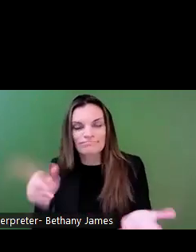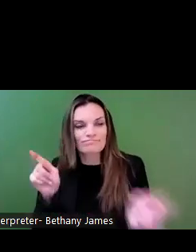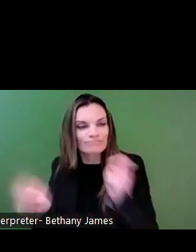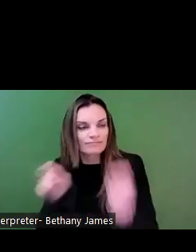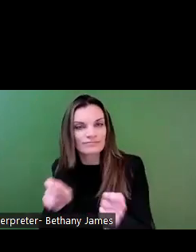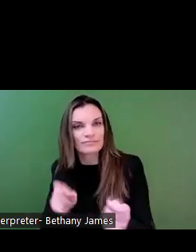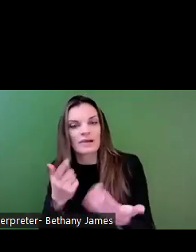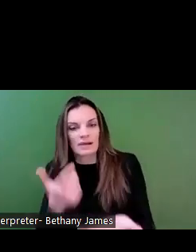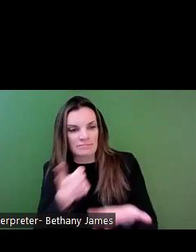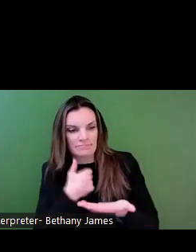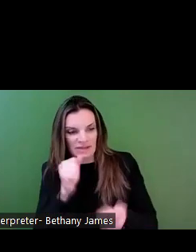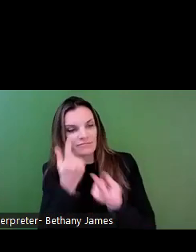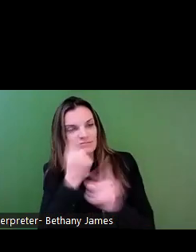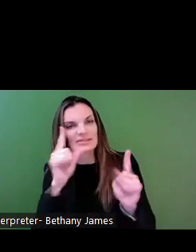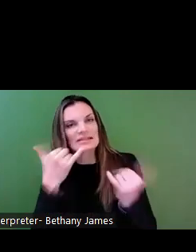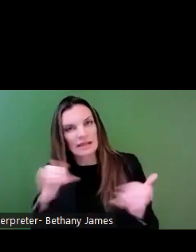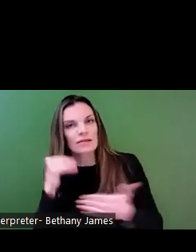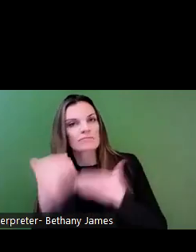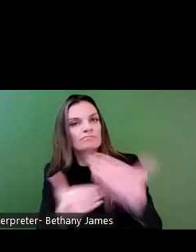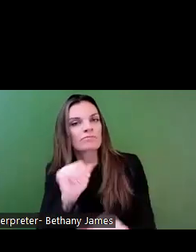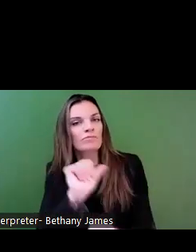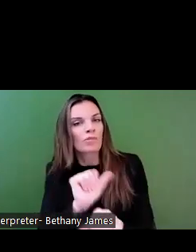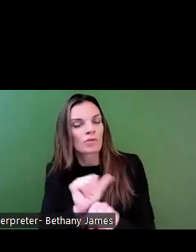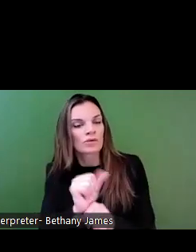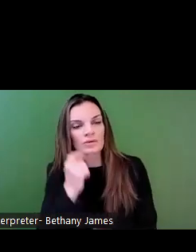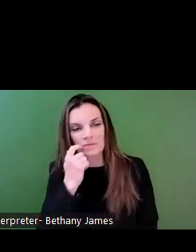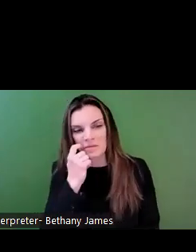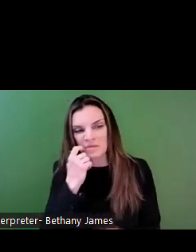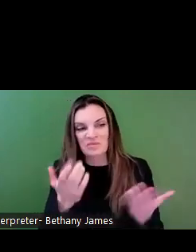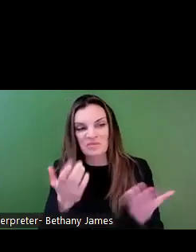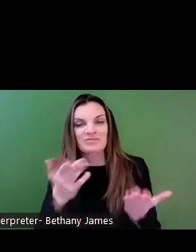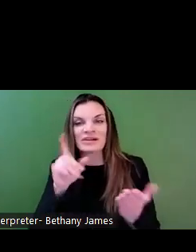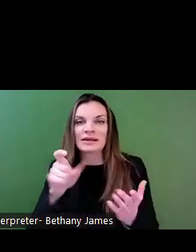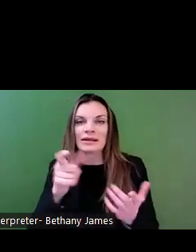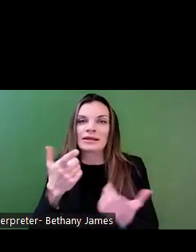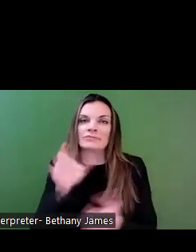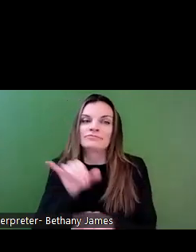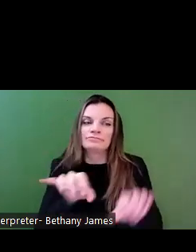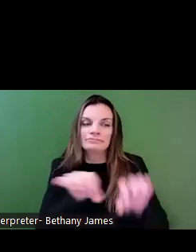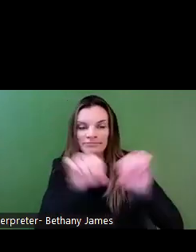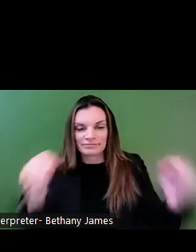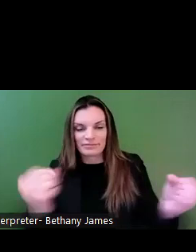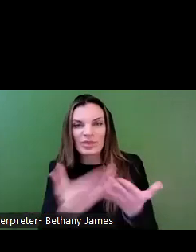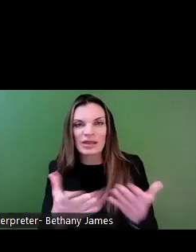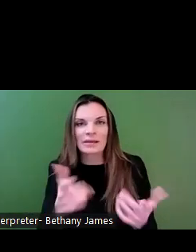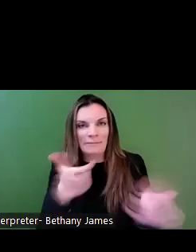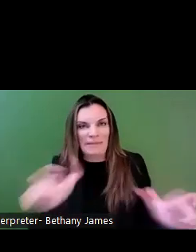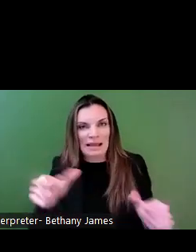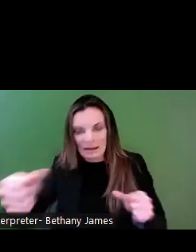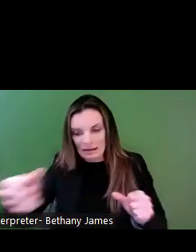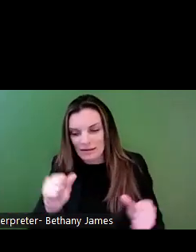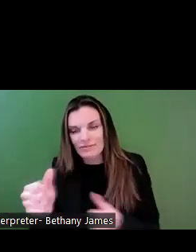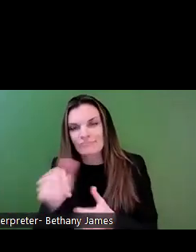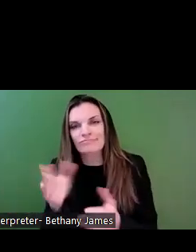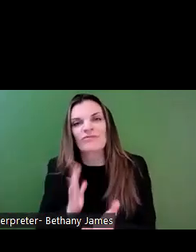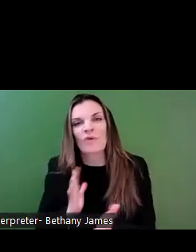for an individual with hemiparesis. They might need larger handles or levers to operate controls. They may